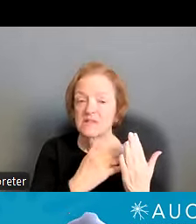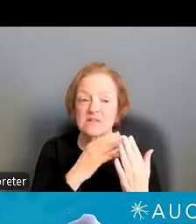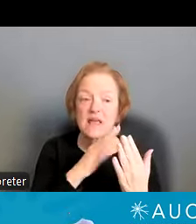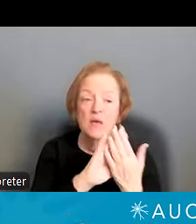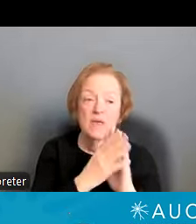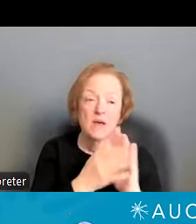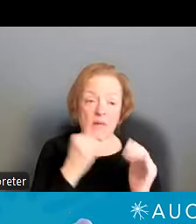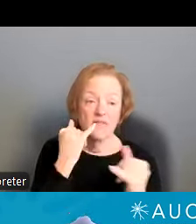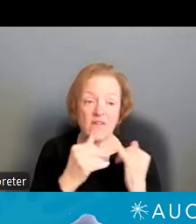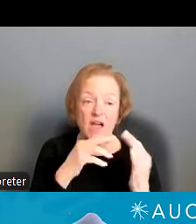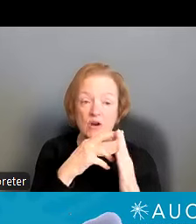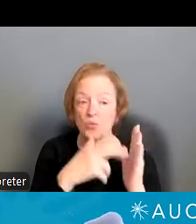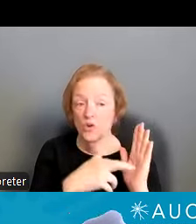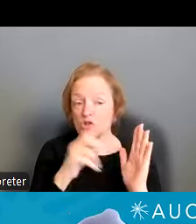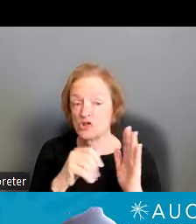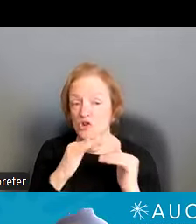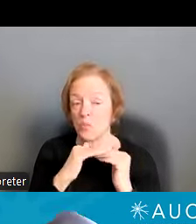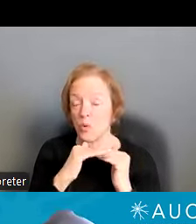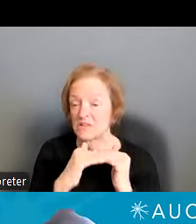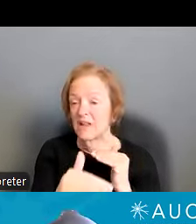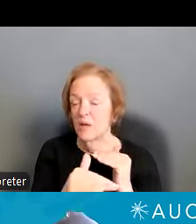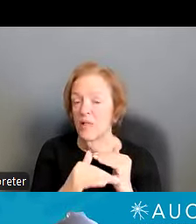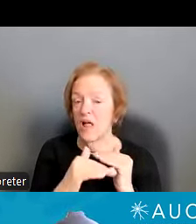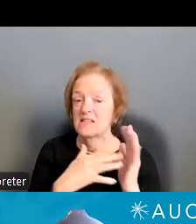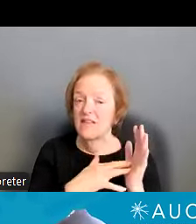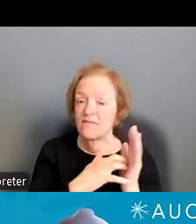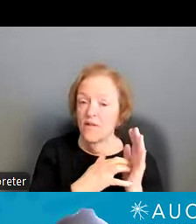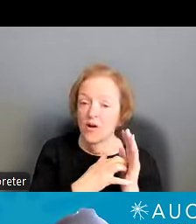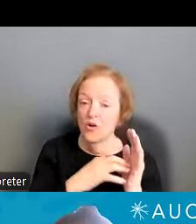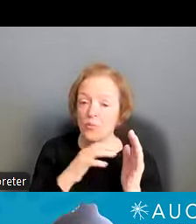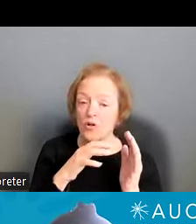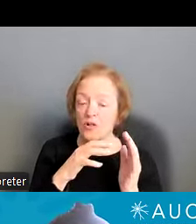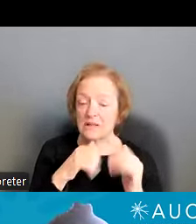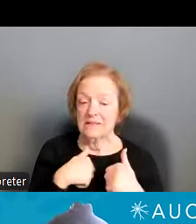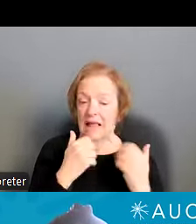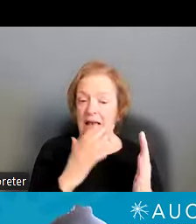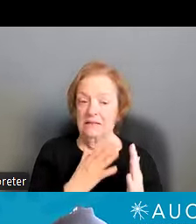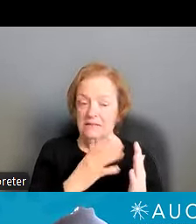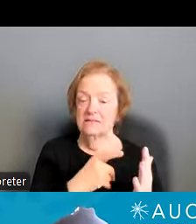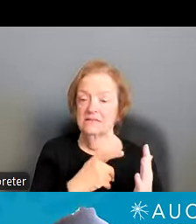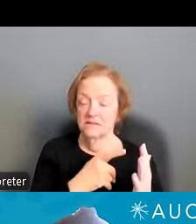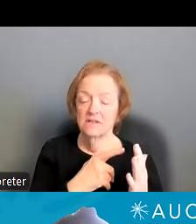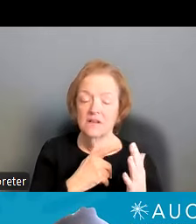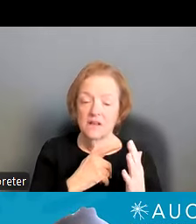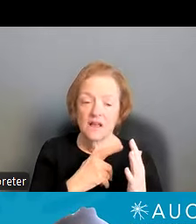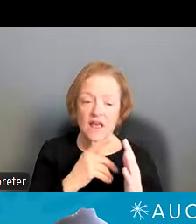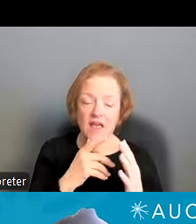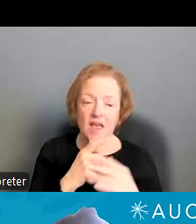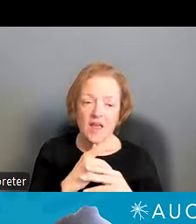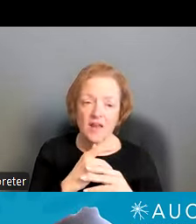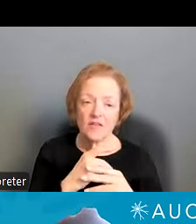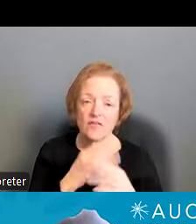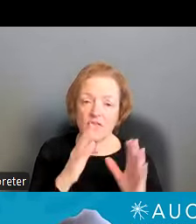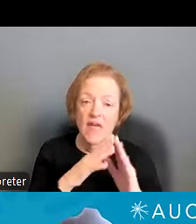again destabilize vulnerable tenants and cut funding for affordable housing, which would be concerning